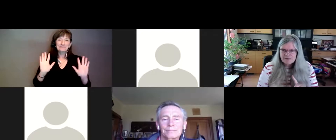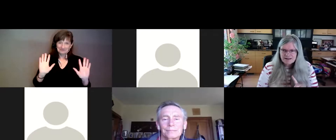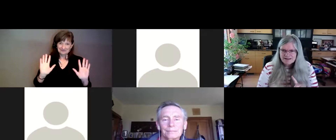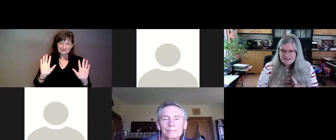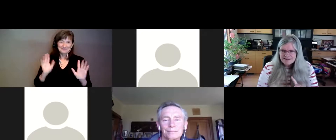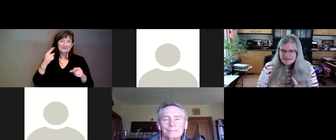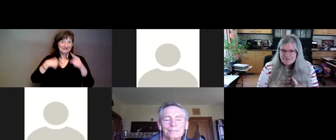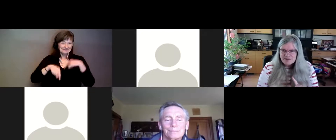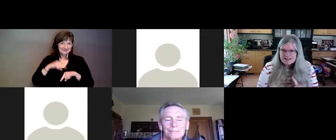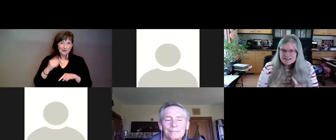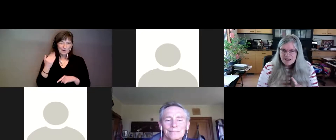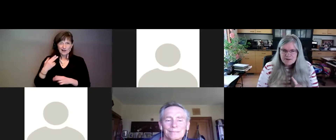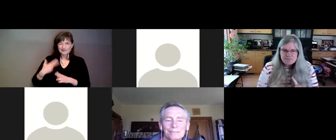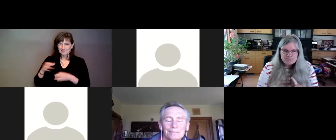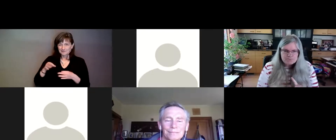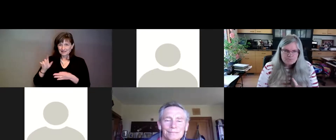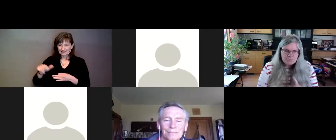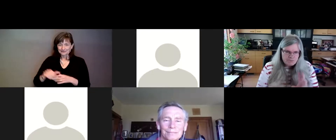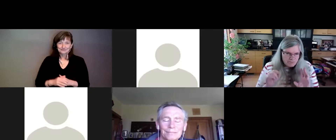in a minute. But